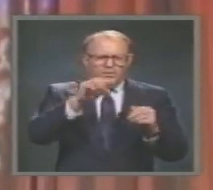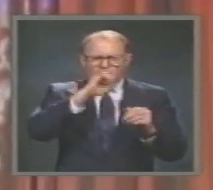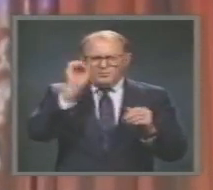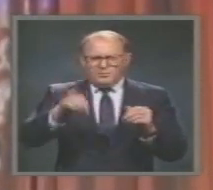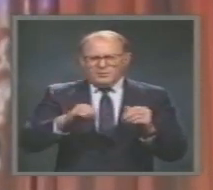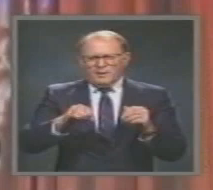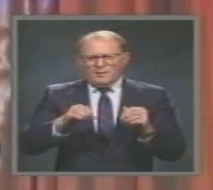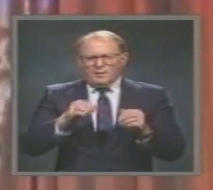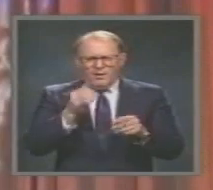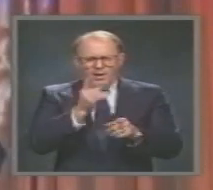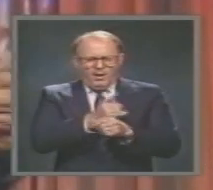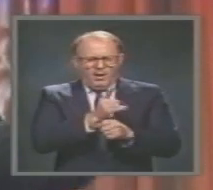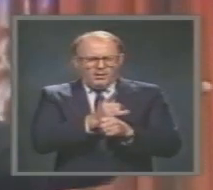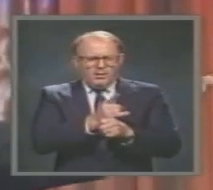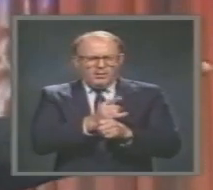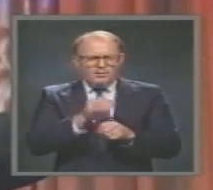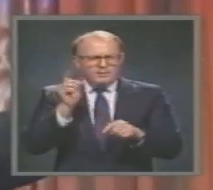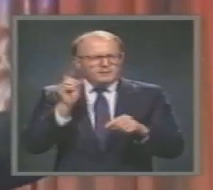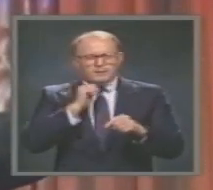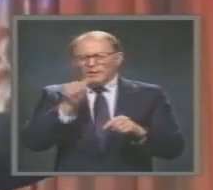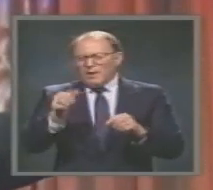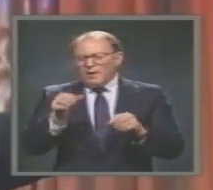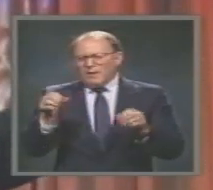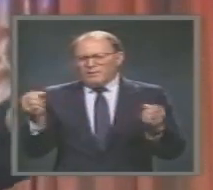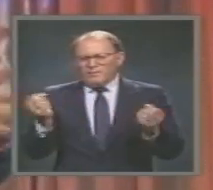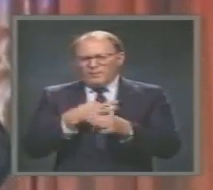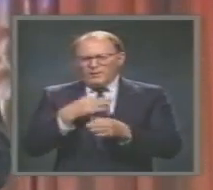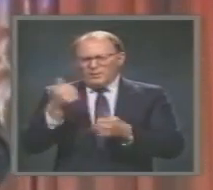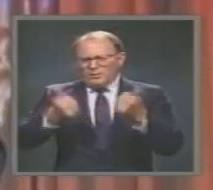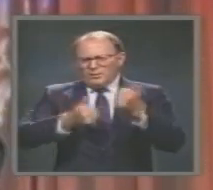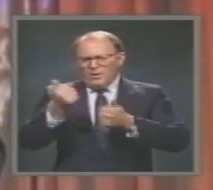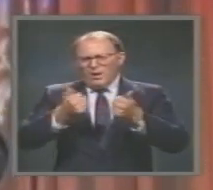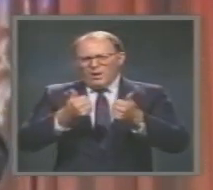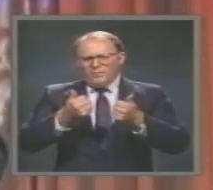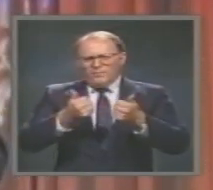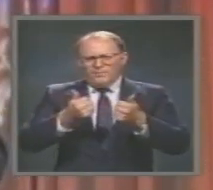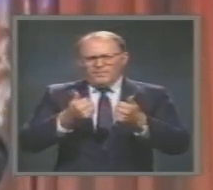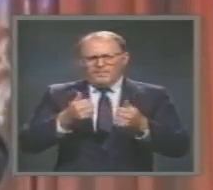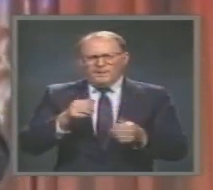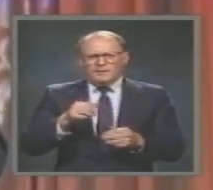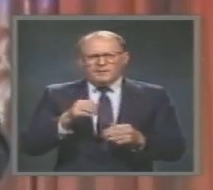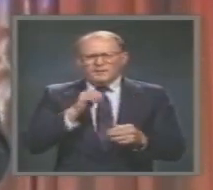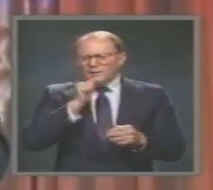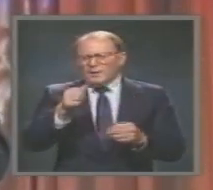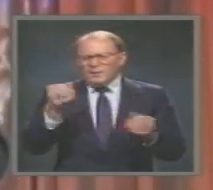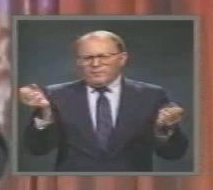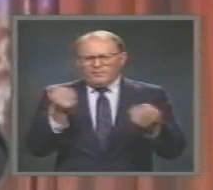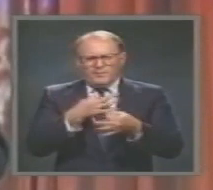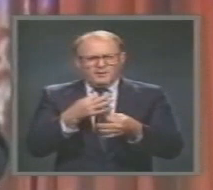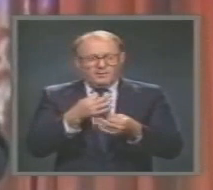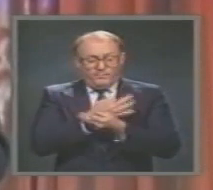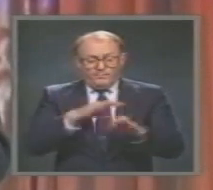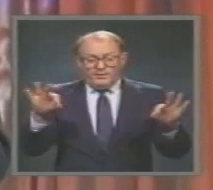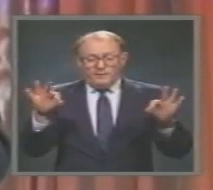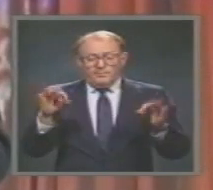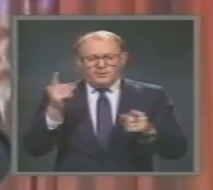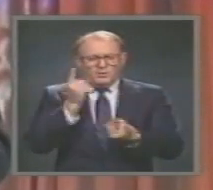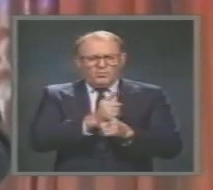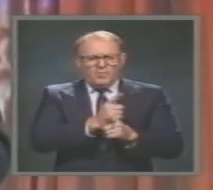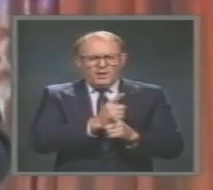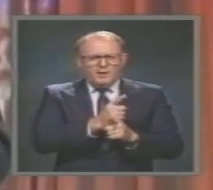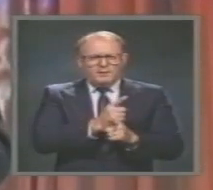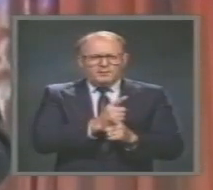a car. It really isn't a matter of freedom of choice. It's a matter of right and responsibility